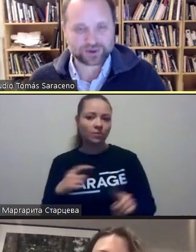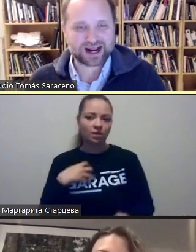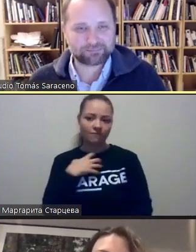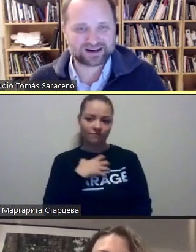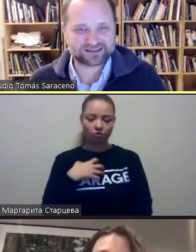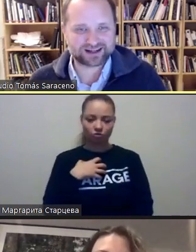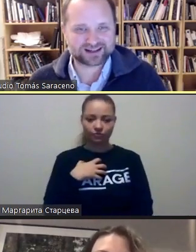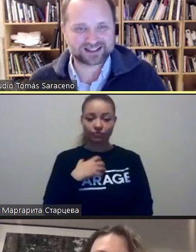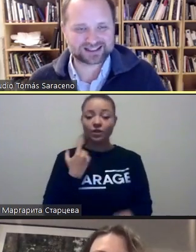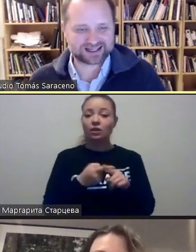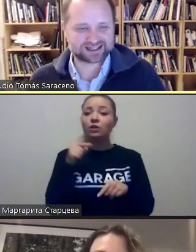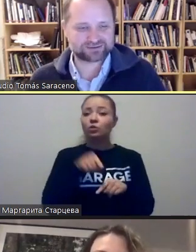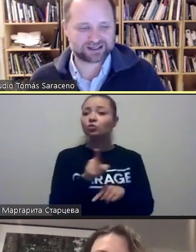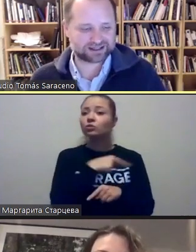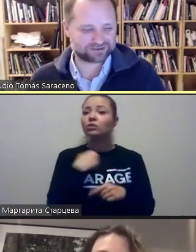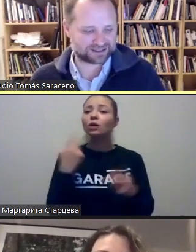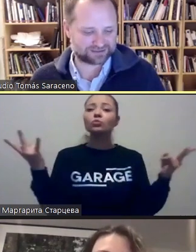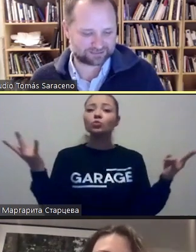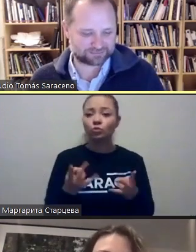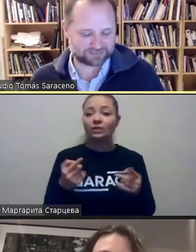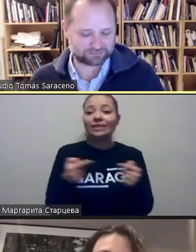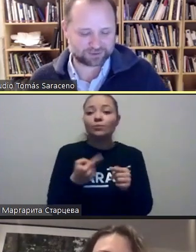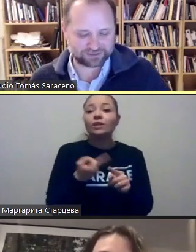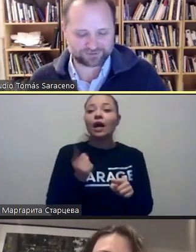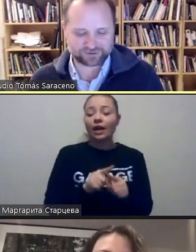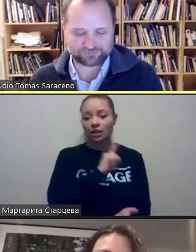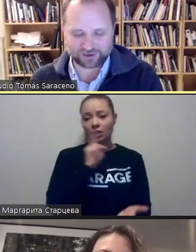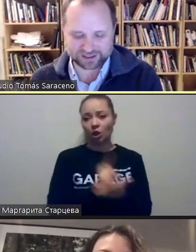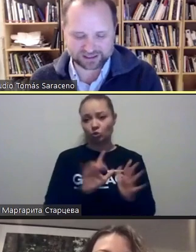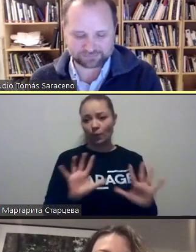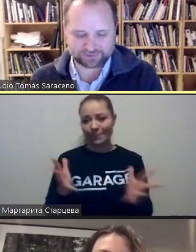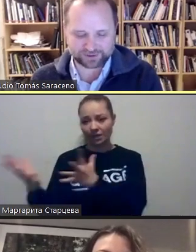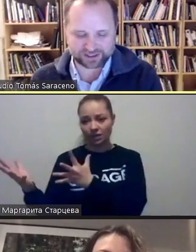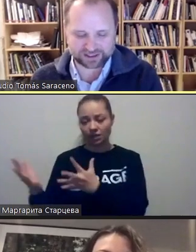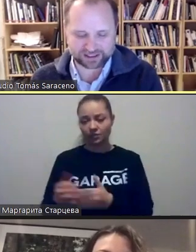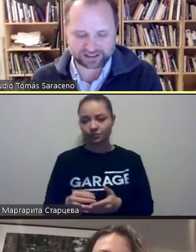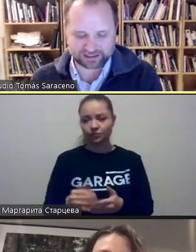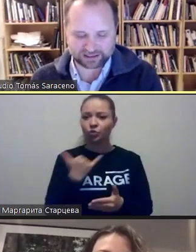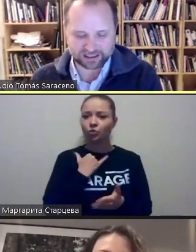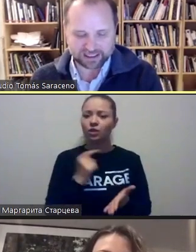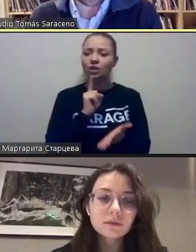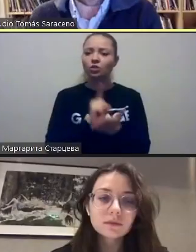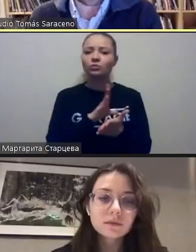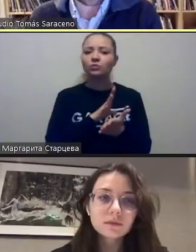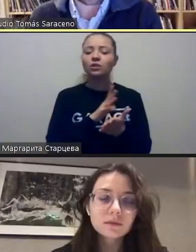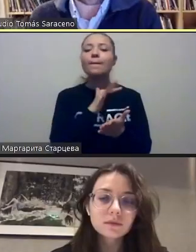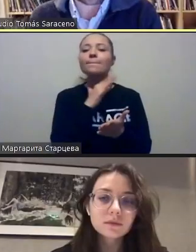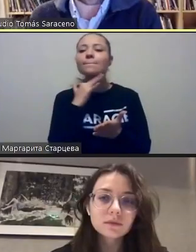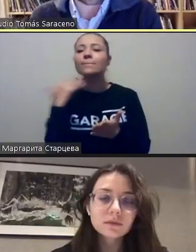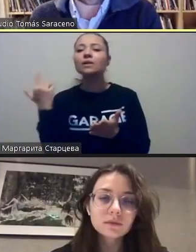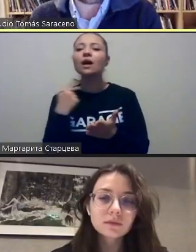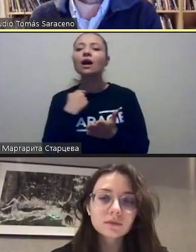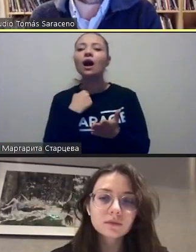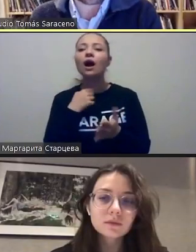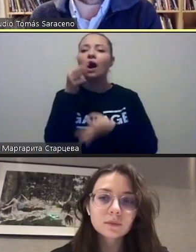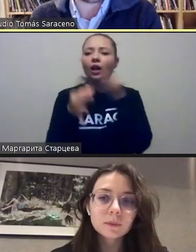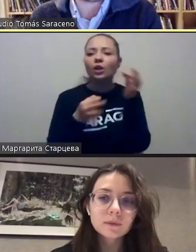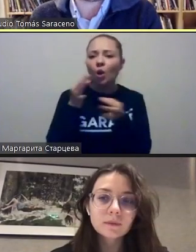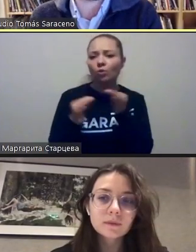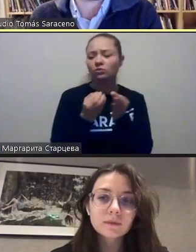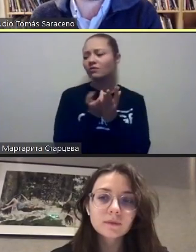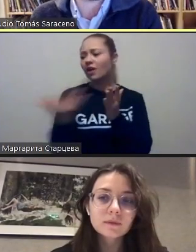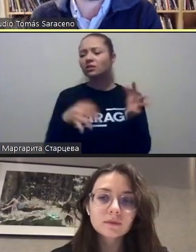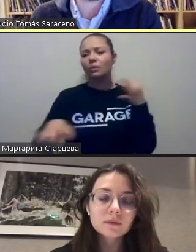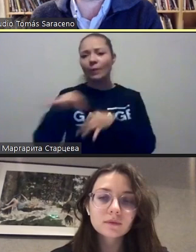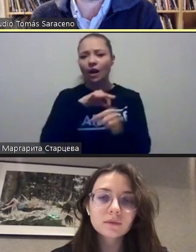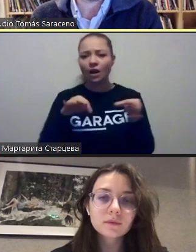to happen, right? It's like really kind of have a polyphony of voices and projects and ideas, and then you know, I will be